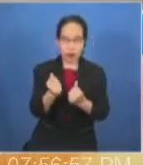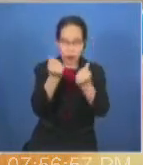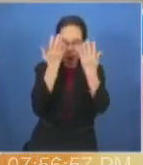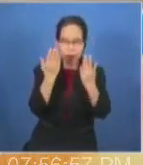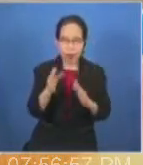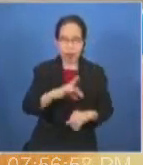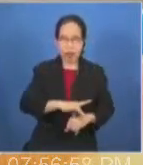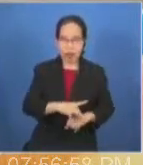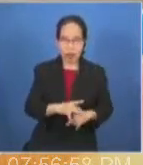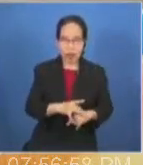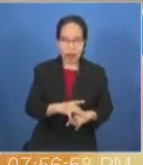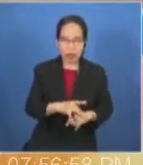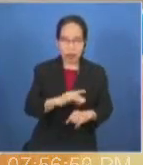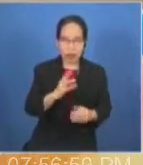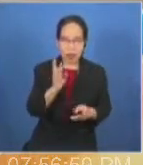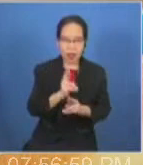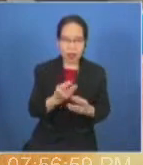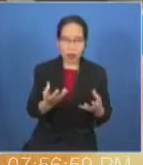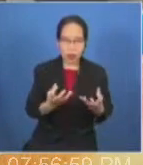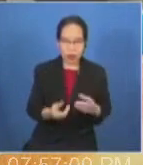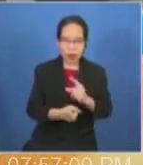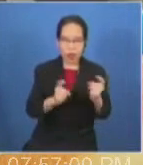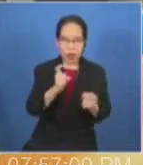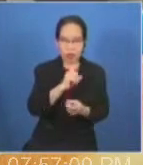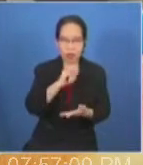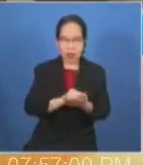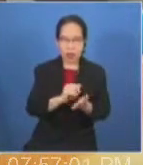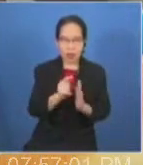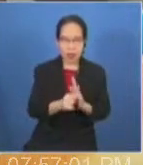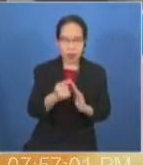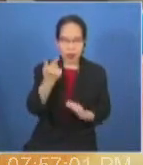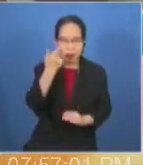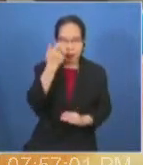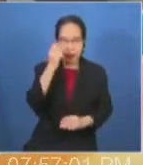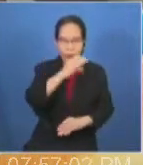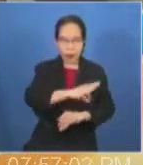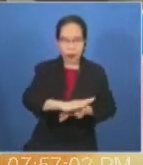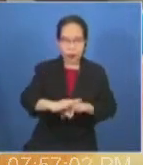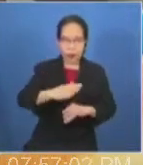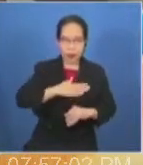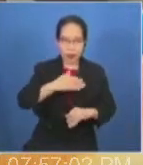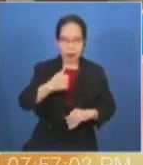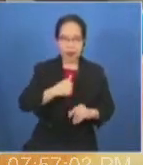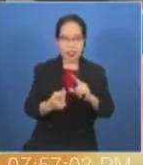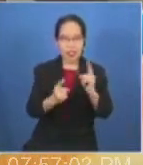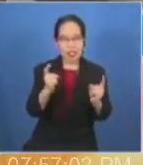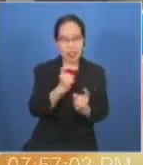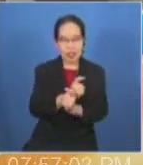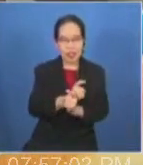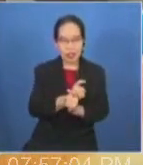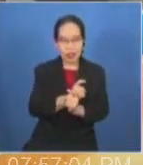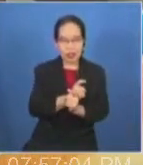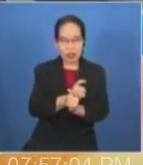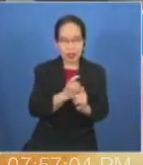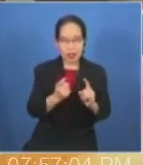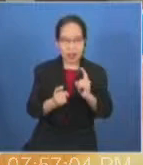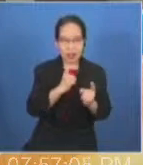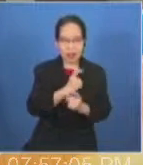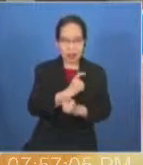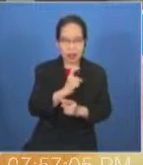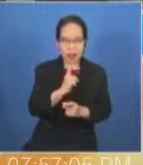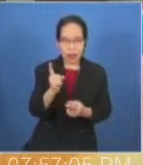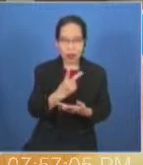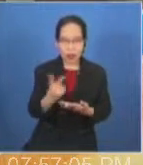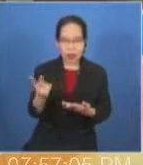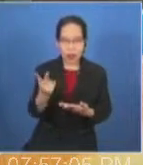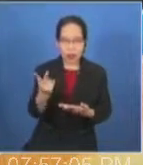obey on earth. I really wanted to change that time. I forced myself to change. I changed